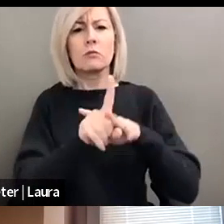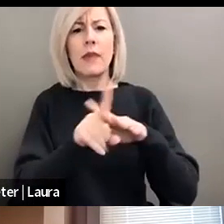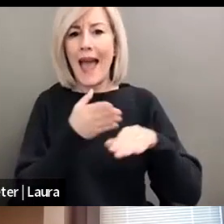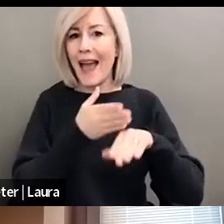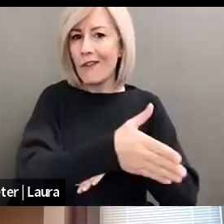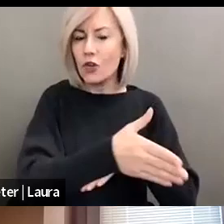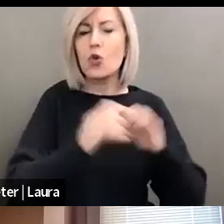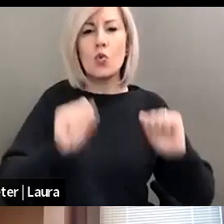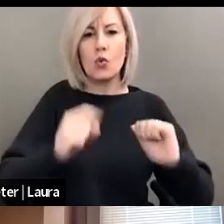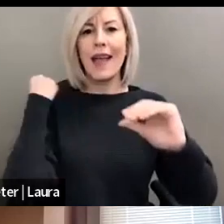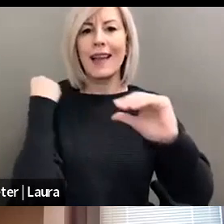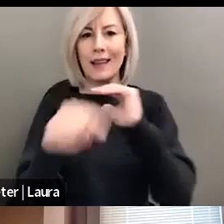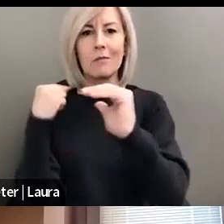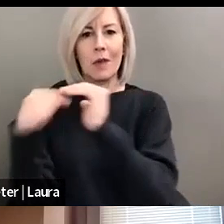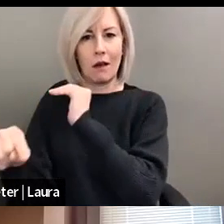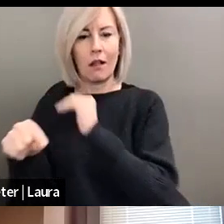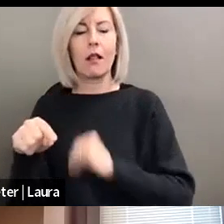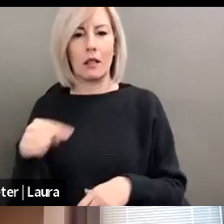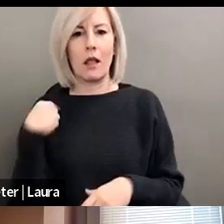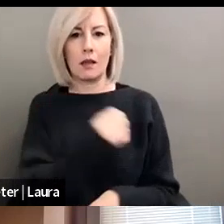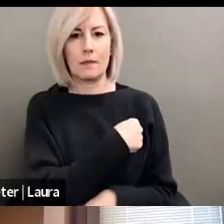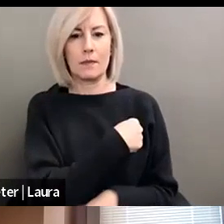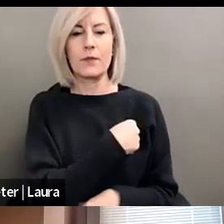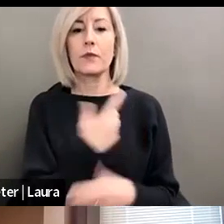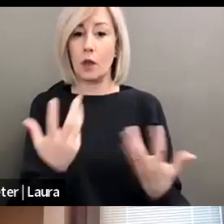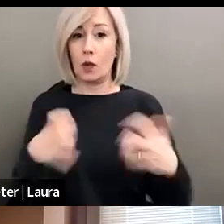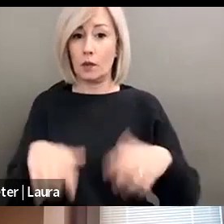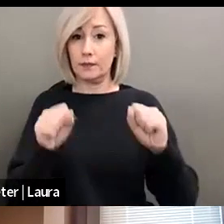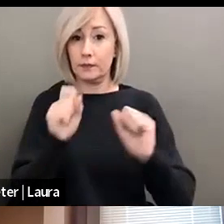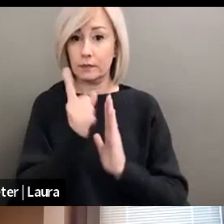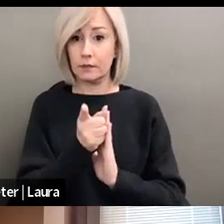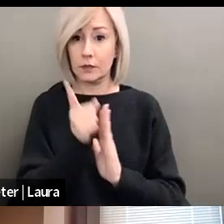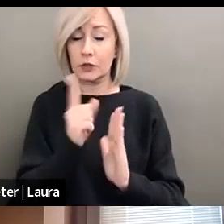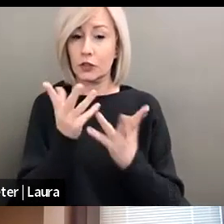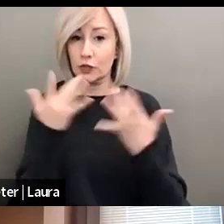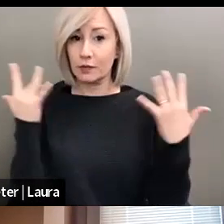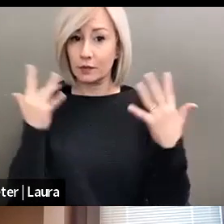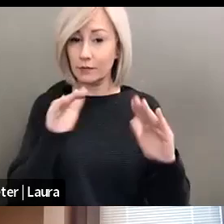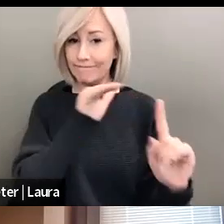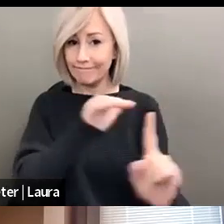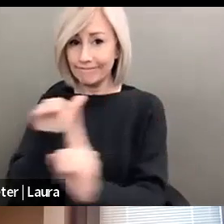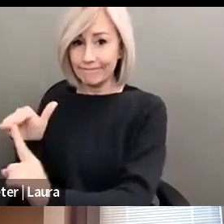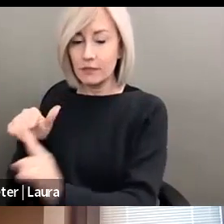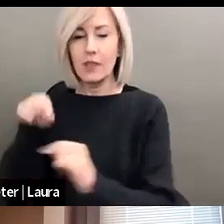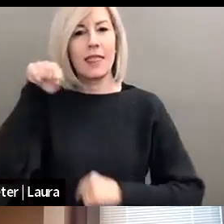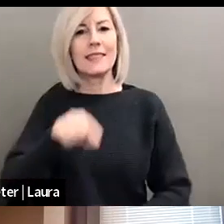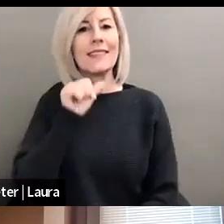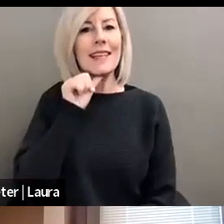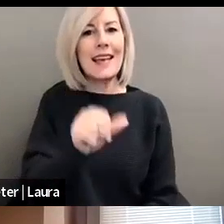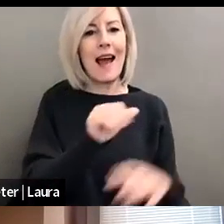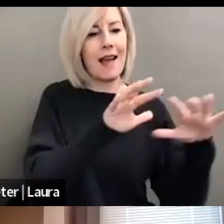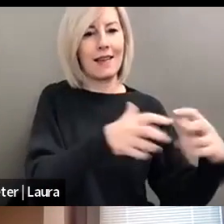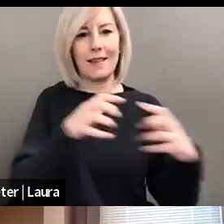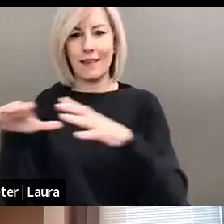to us. I do want to take a moment for a very friendly reminder that this is a nonpartisan